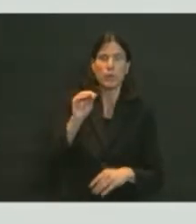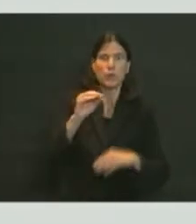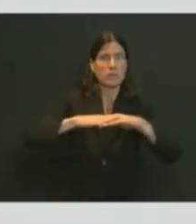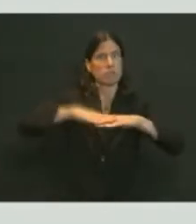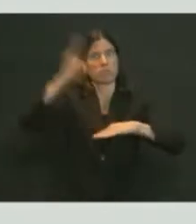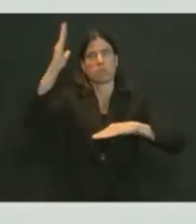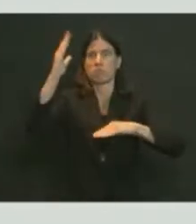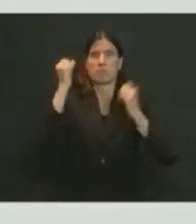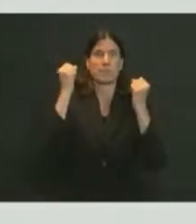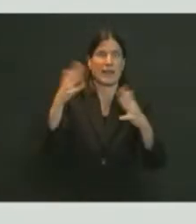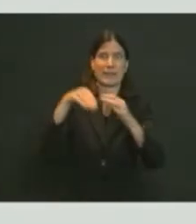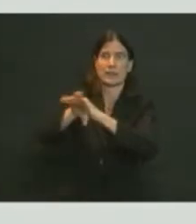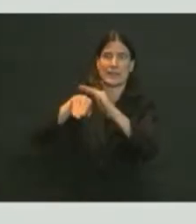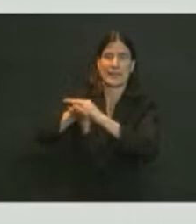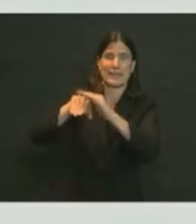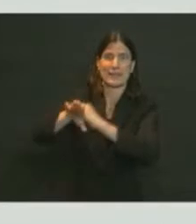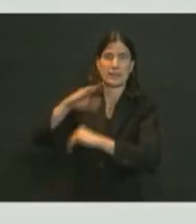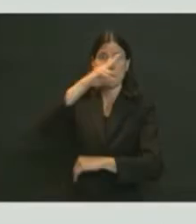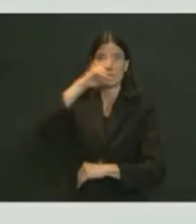the rate of spread.